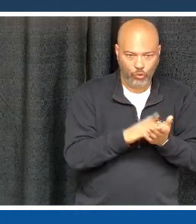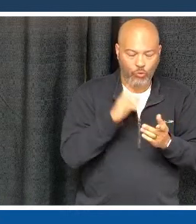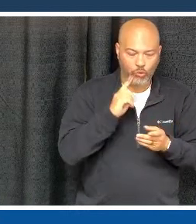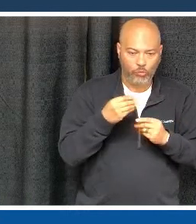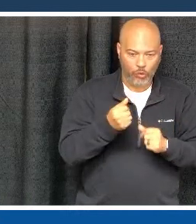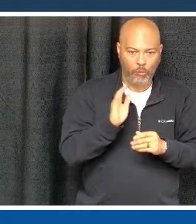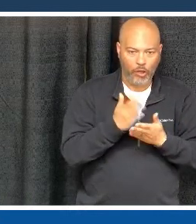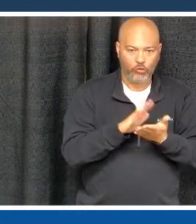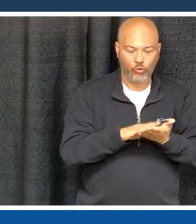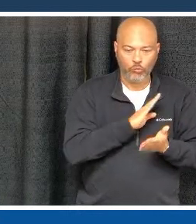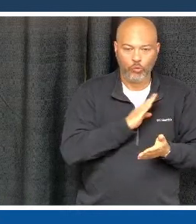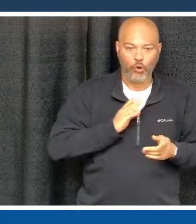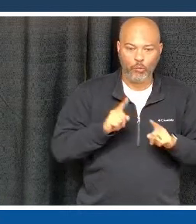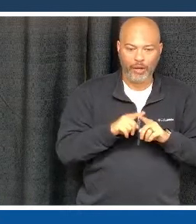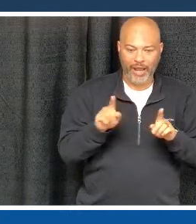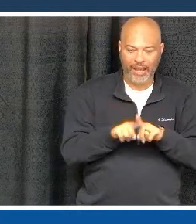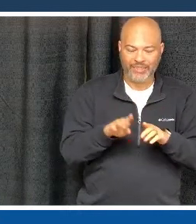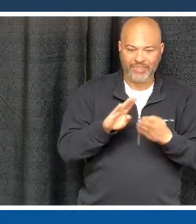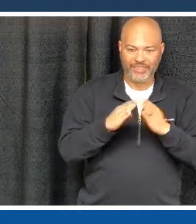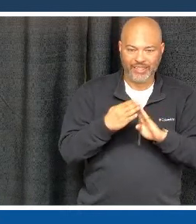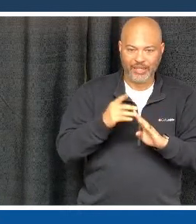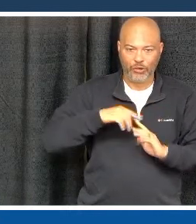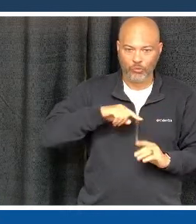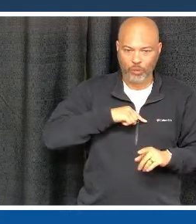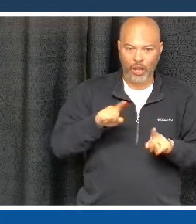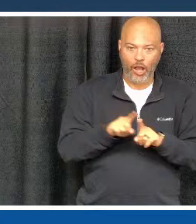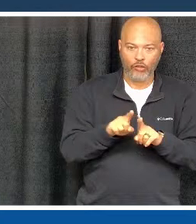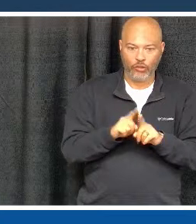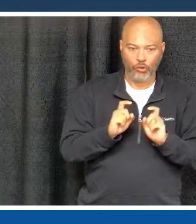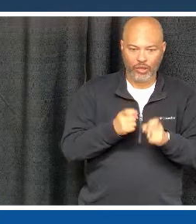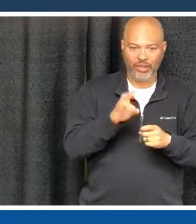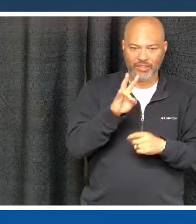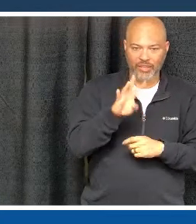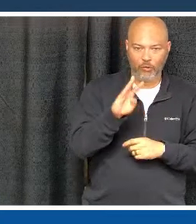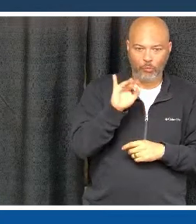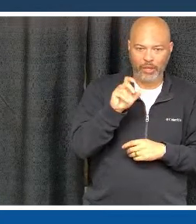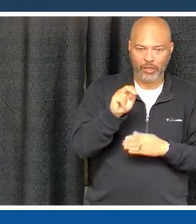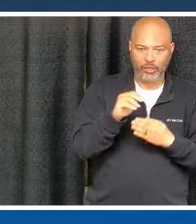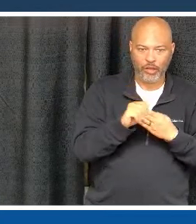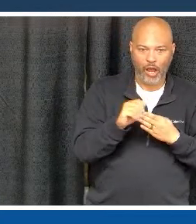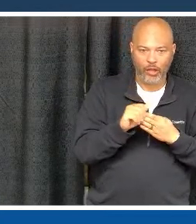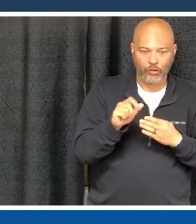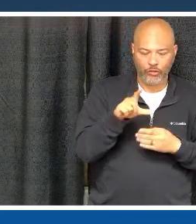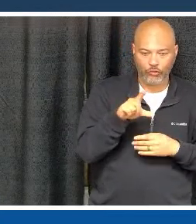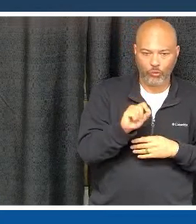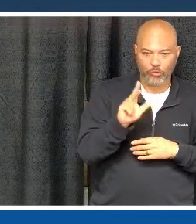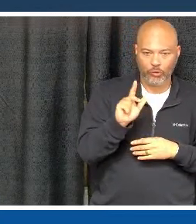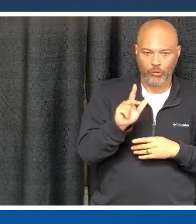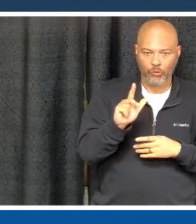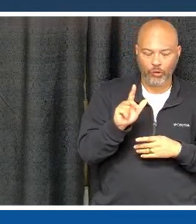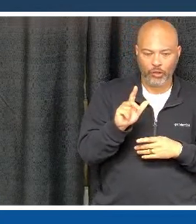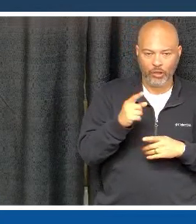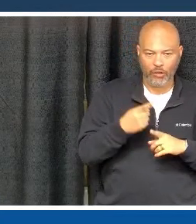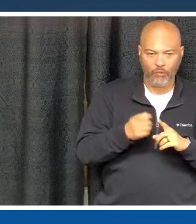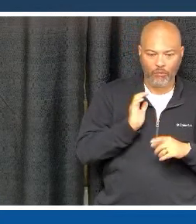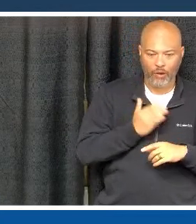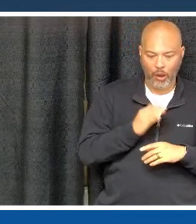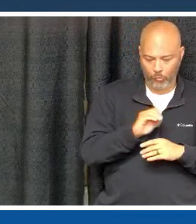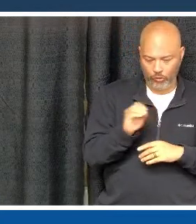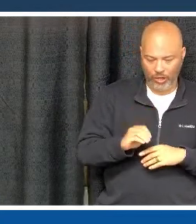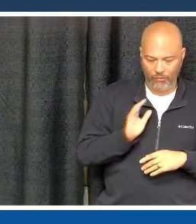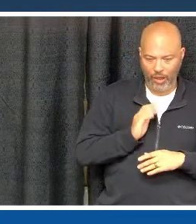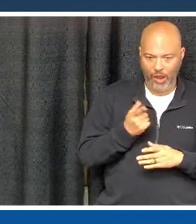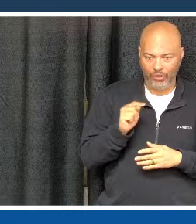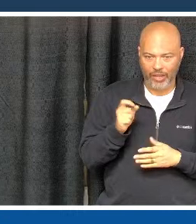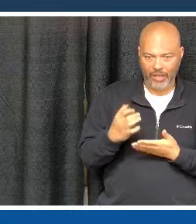our school board. But as a city, we also give $74 million in 2023 of a percentage of our